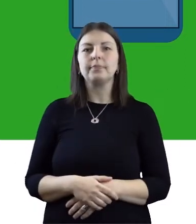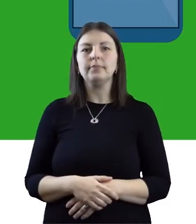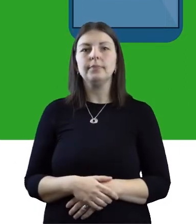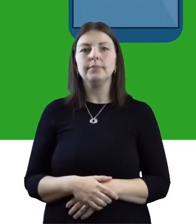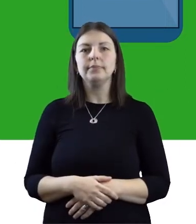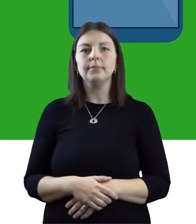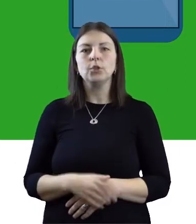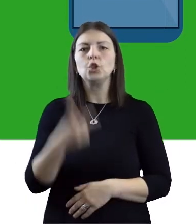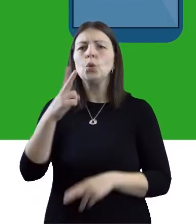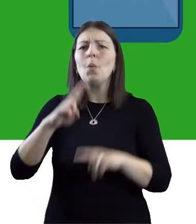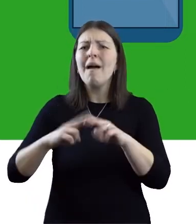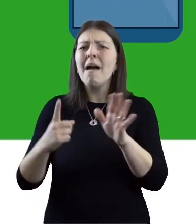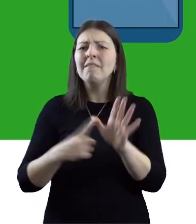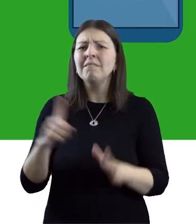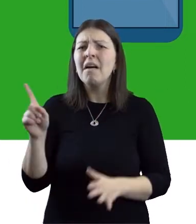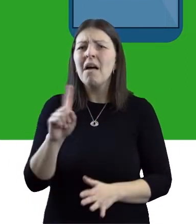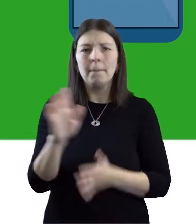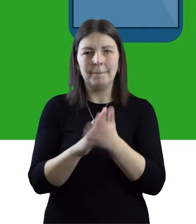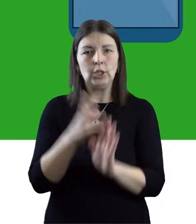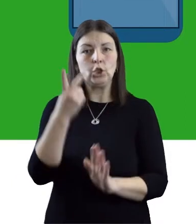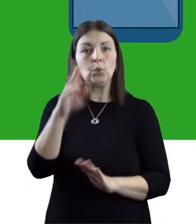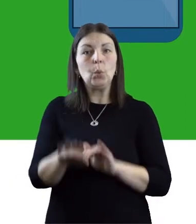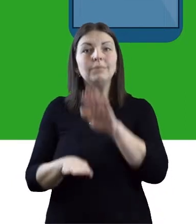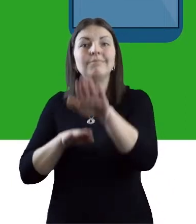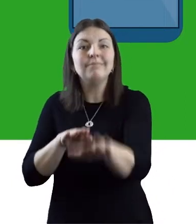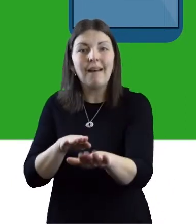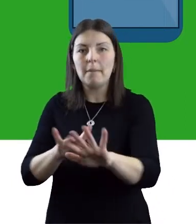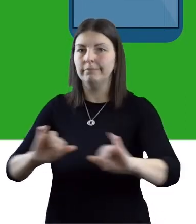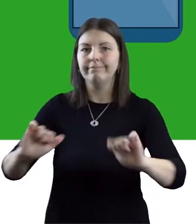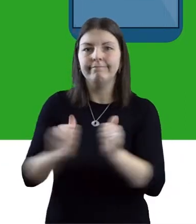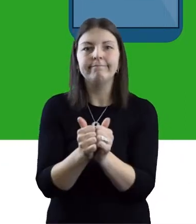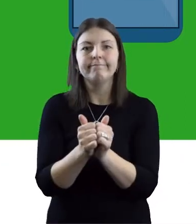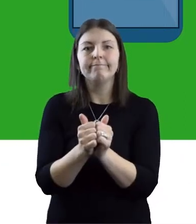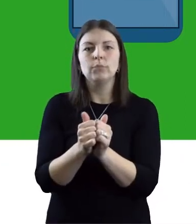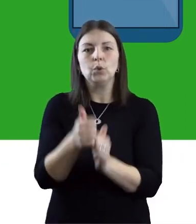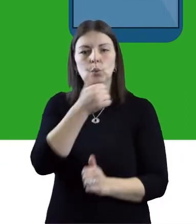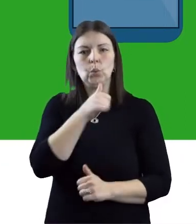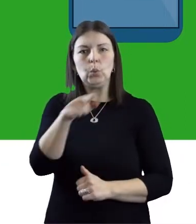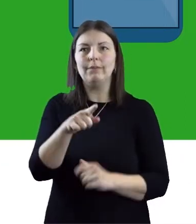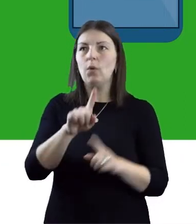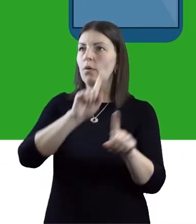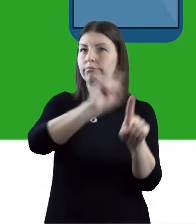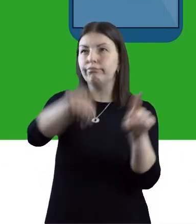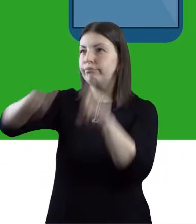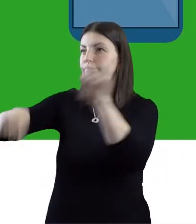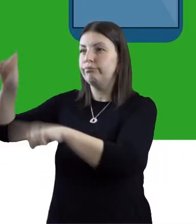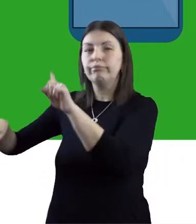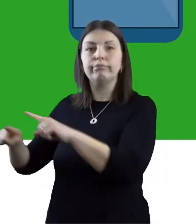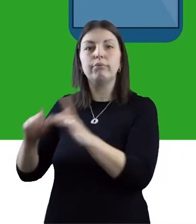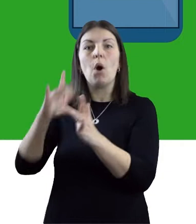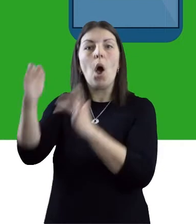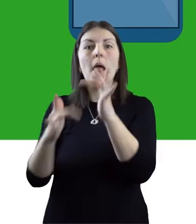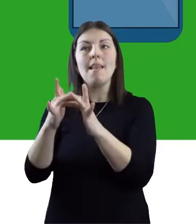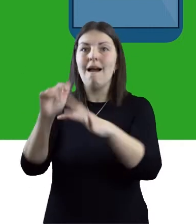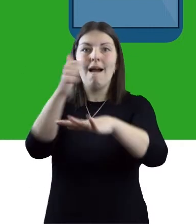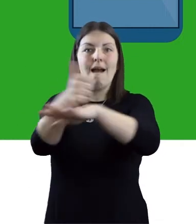strangers from accessing your child's account, even if they have your child's password. You can find links to step-by-step instructions on how to switch this function